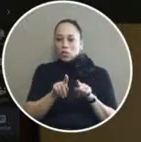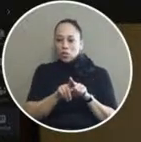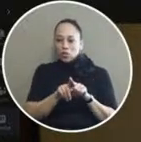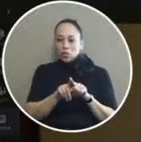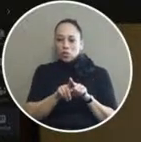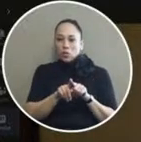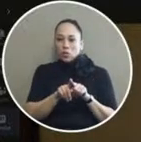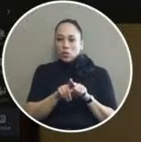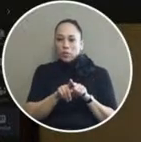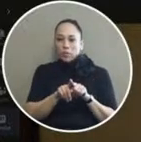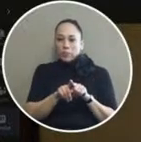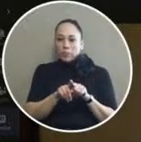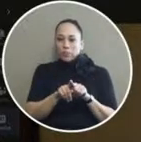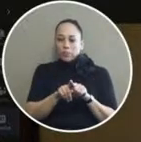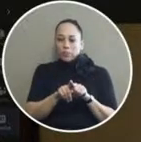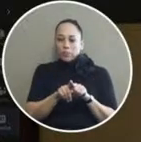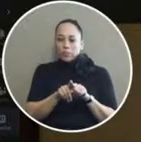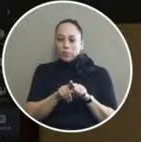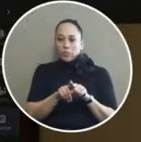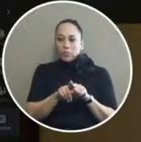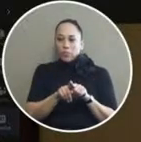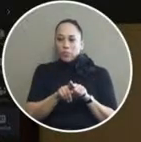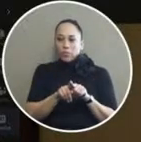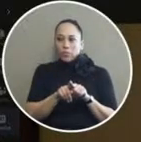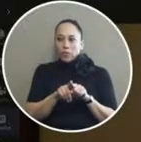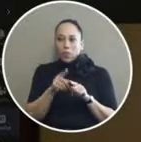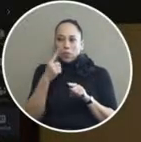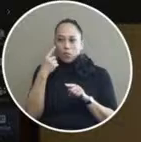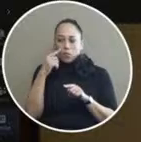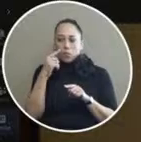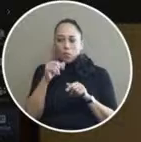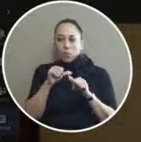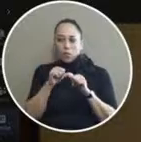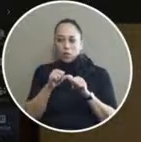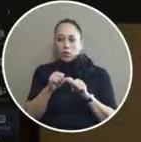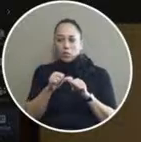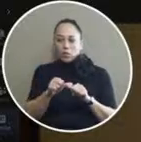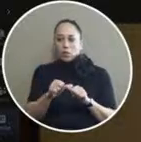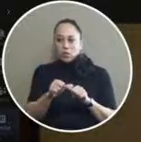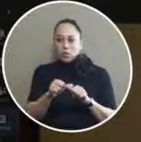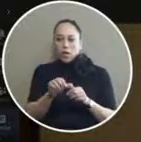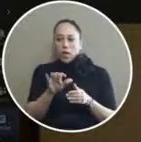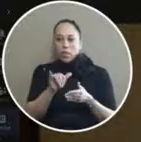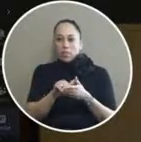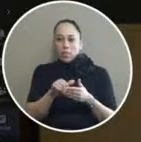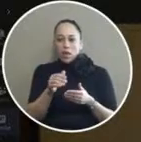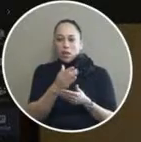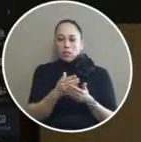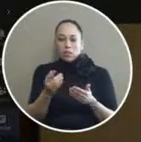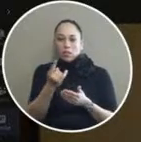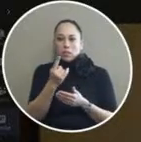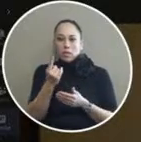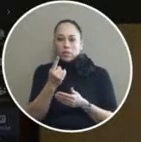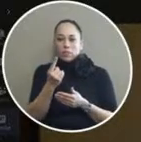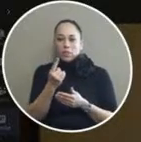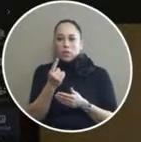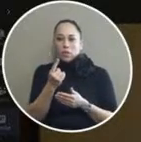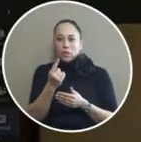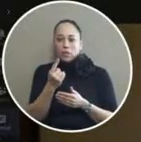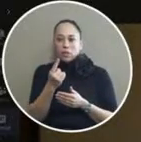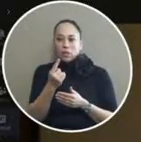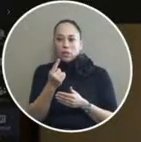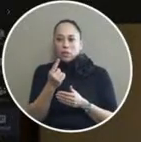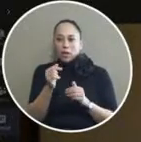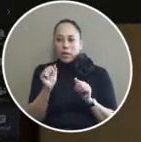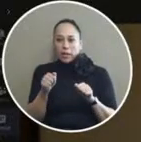press releases for consistency? Is that something, Dr. O, that can be